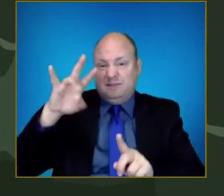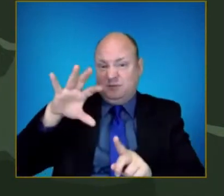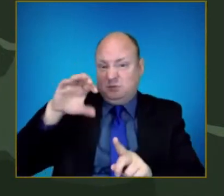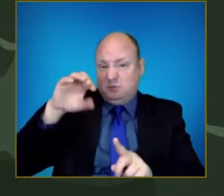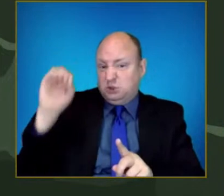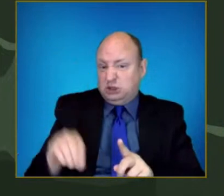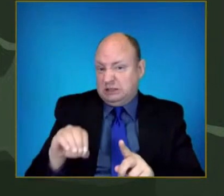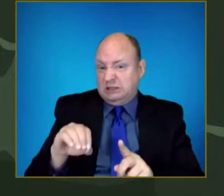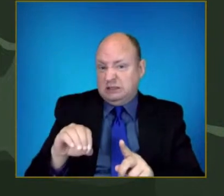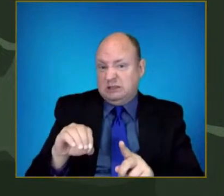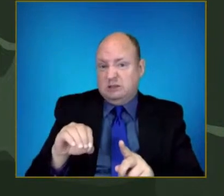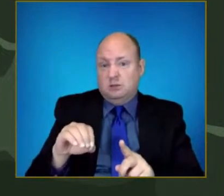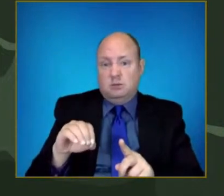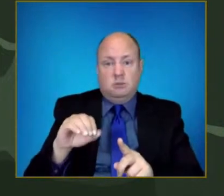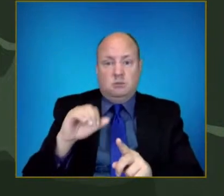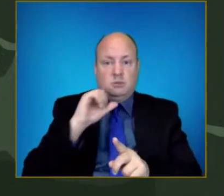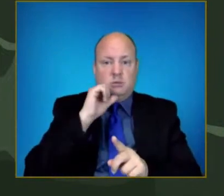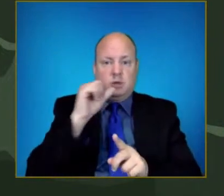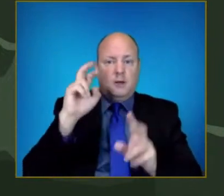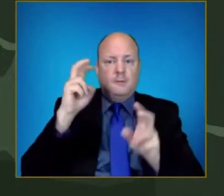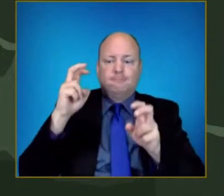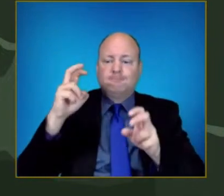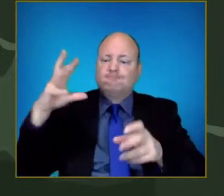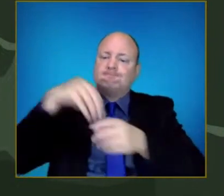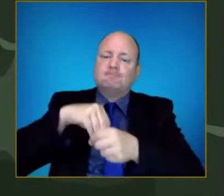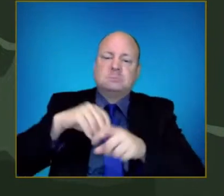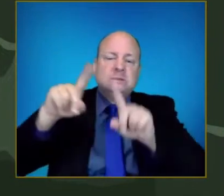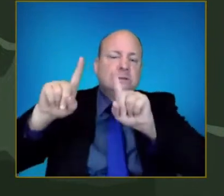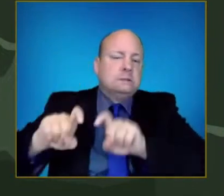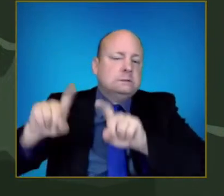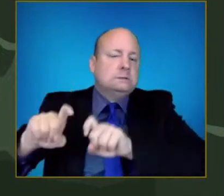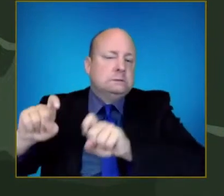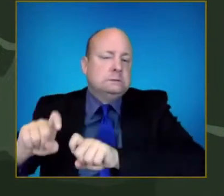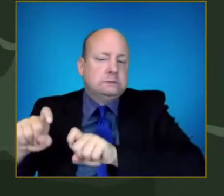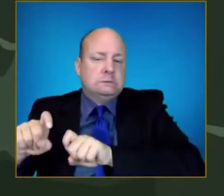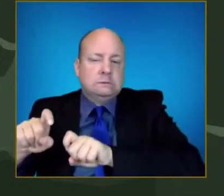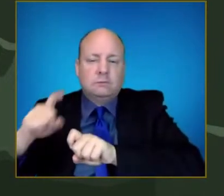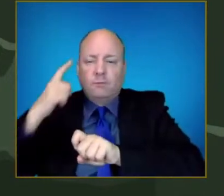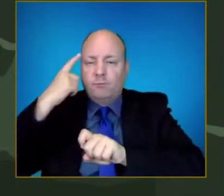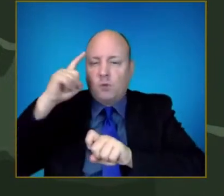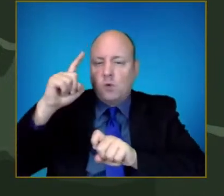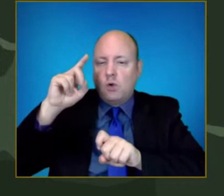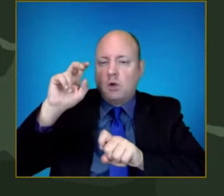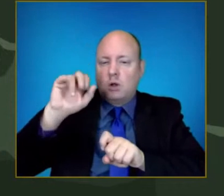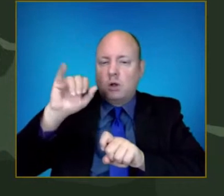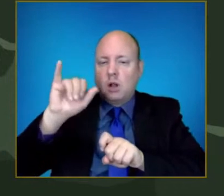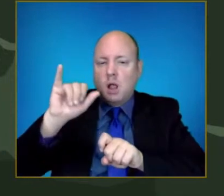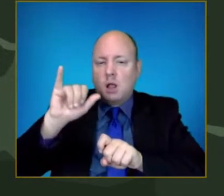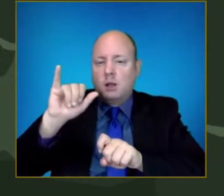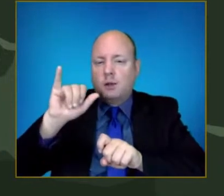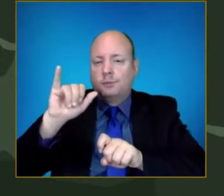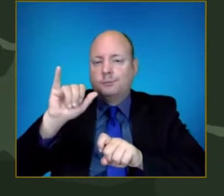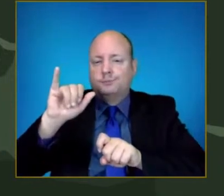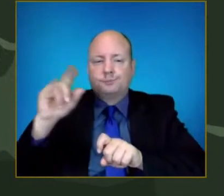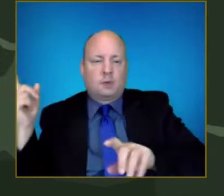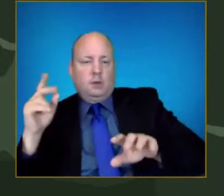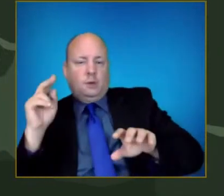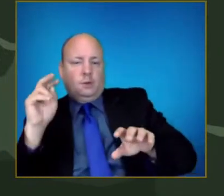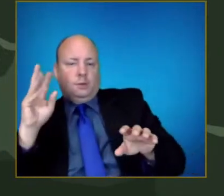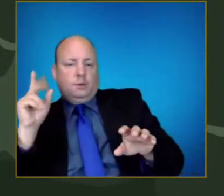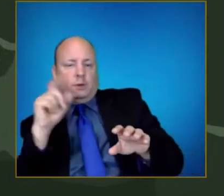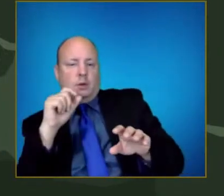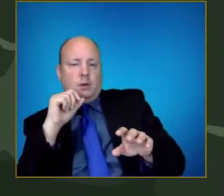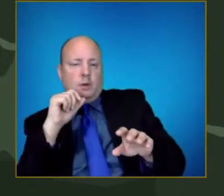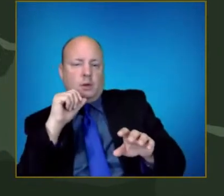students. Within those districts that are enrolled, many, many, many of them haven't started testing students weekly, students who don't